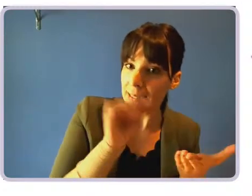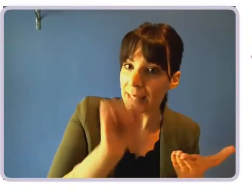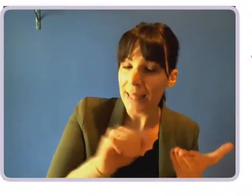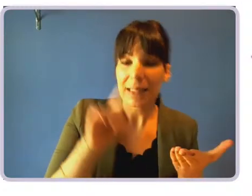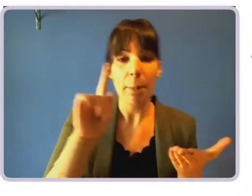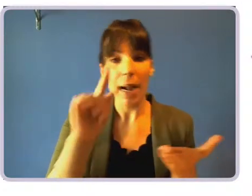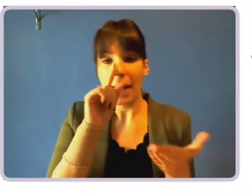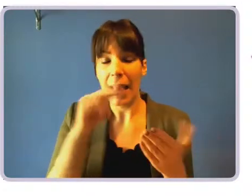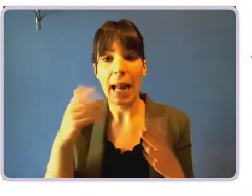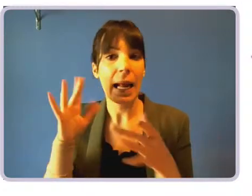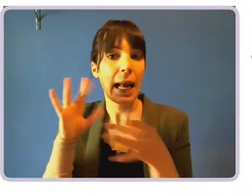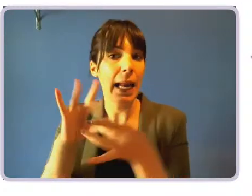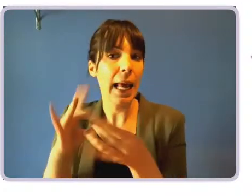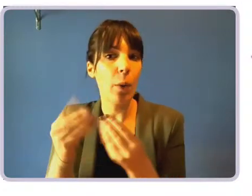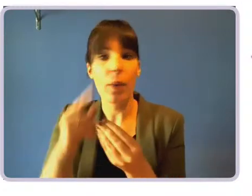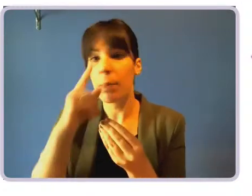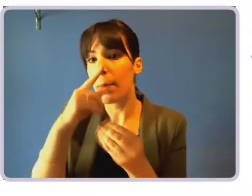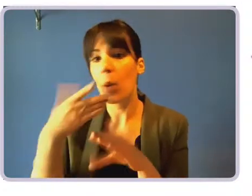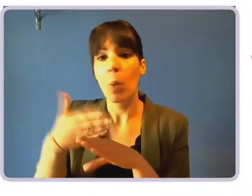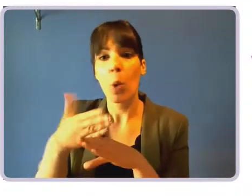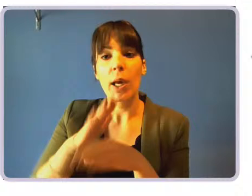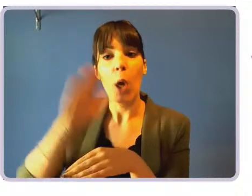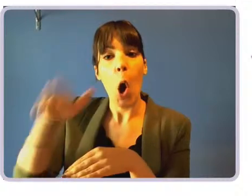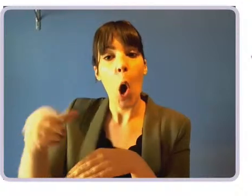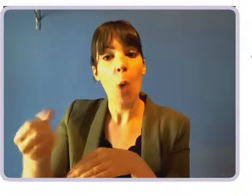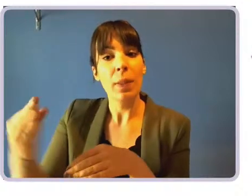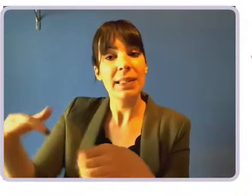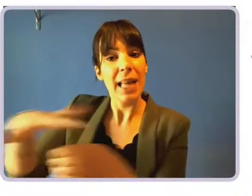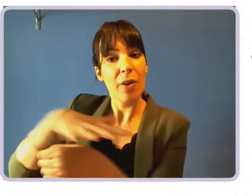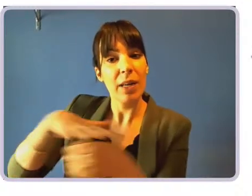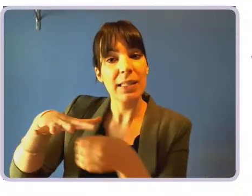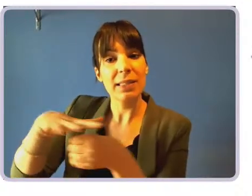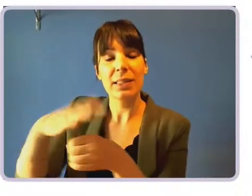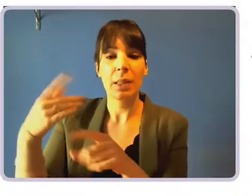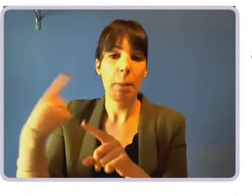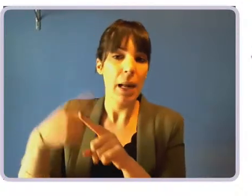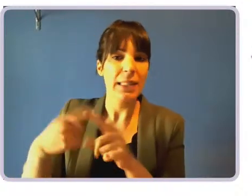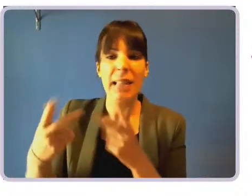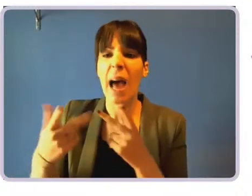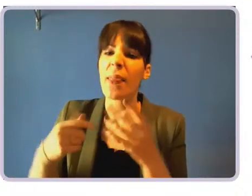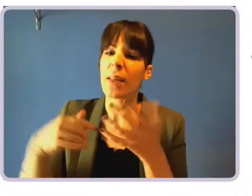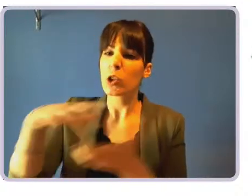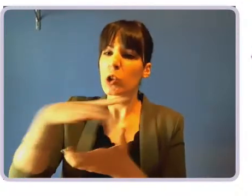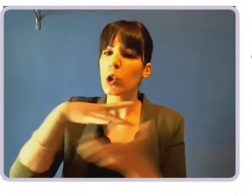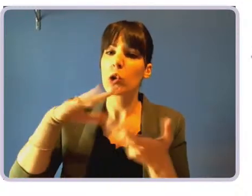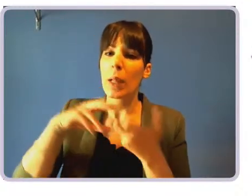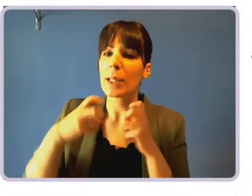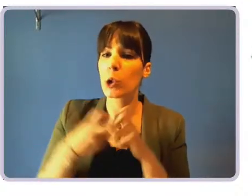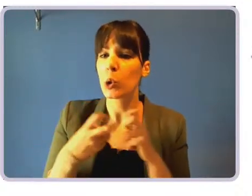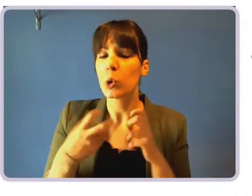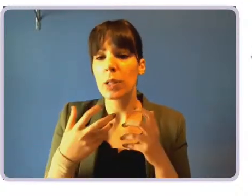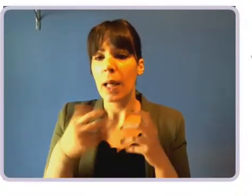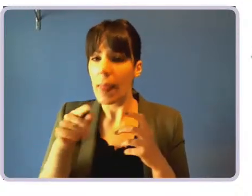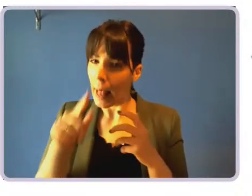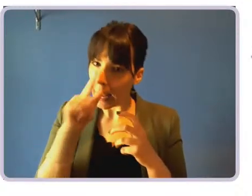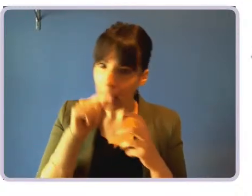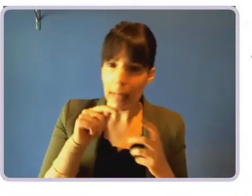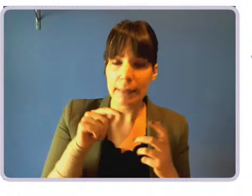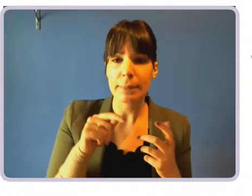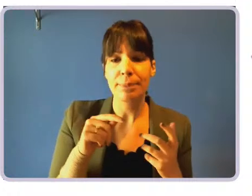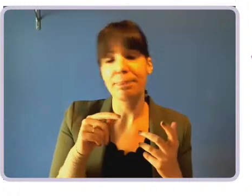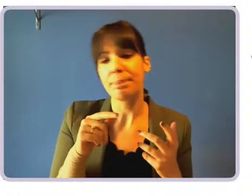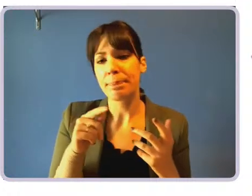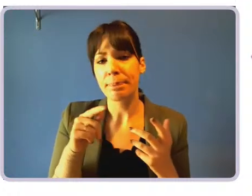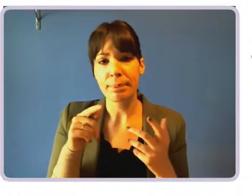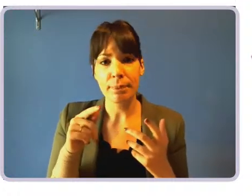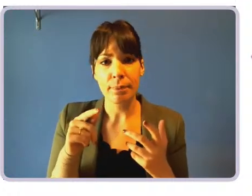who are dealing with other social issues that people are experiencing. And collectively, they can harness a lot of opportunity